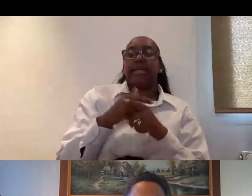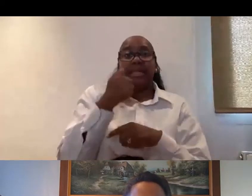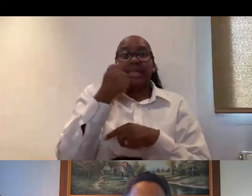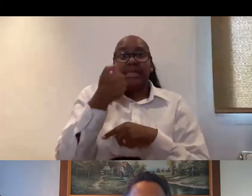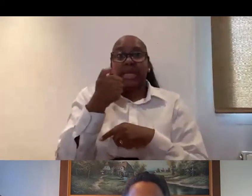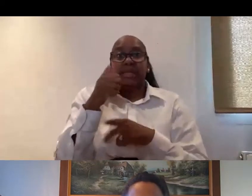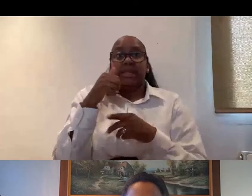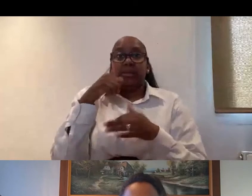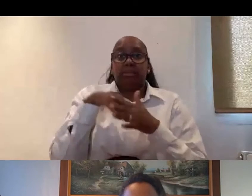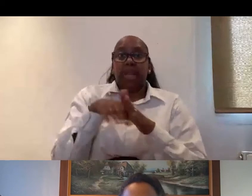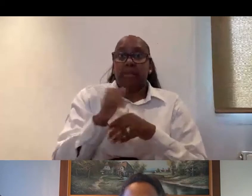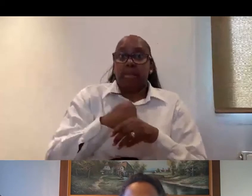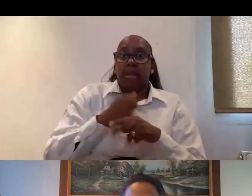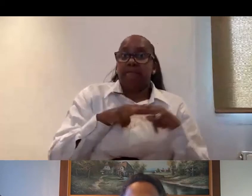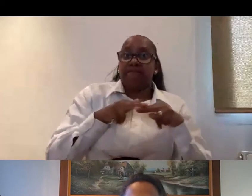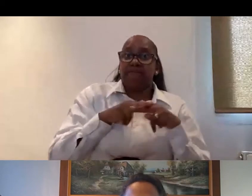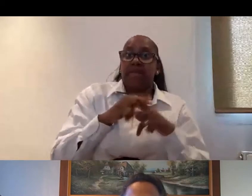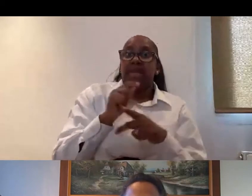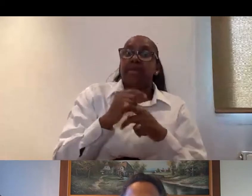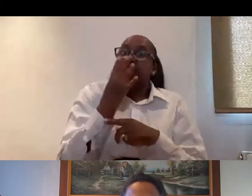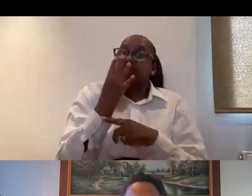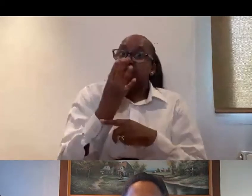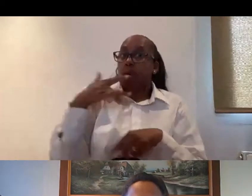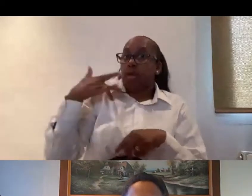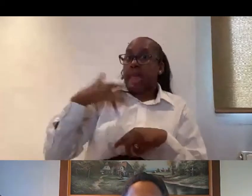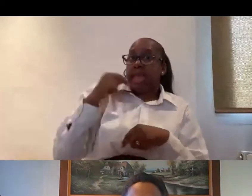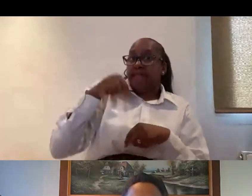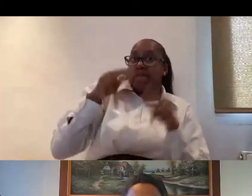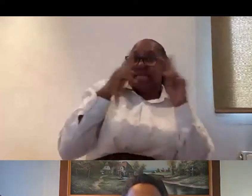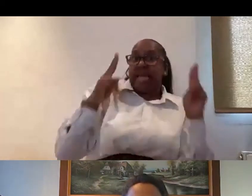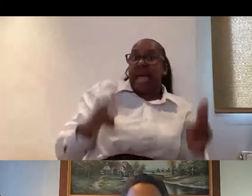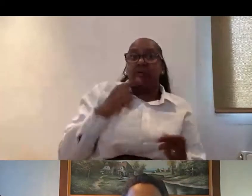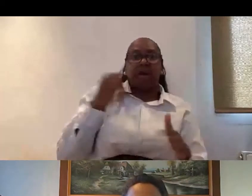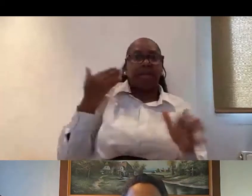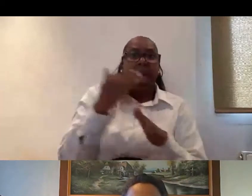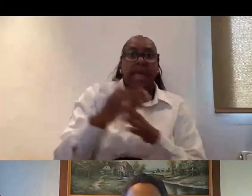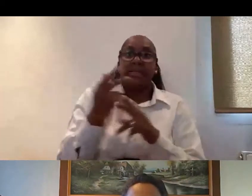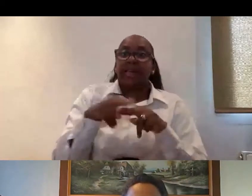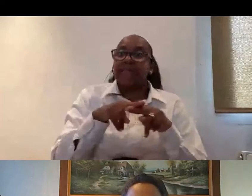all together, but there's 4 of us that live in this house. So we're quite an active family.